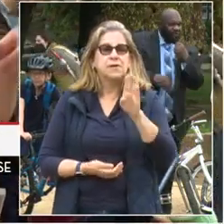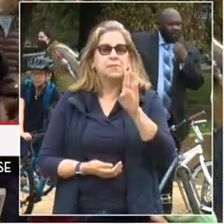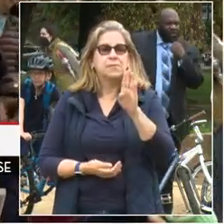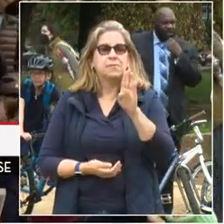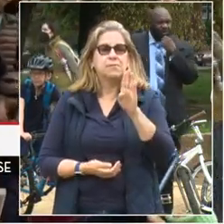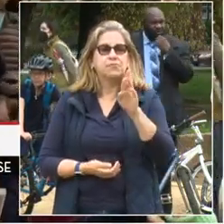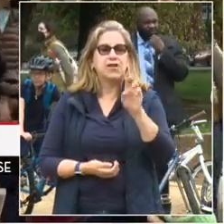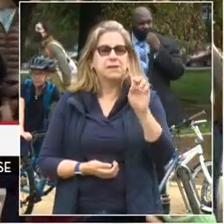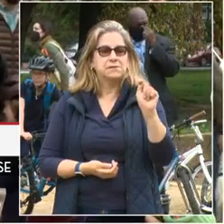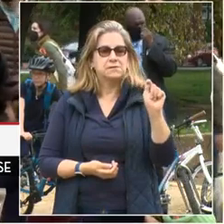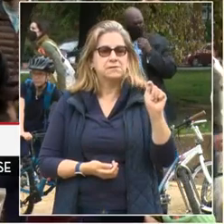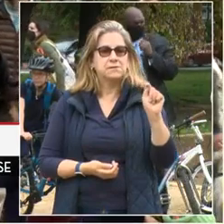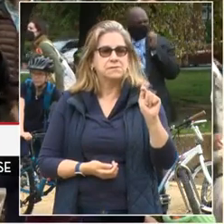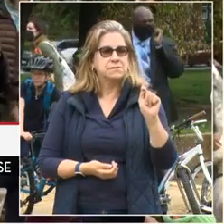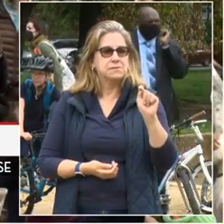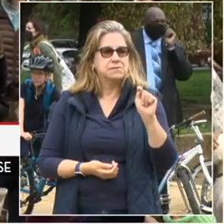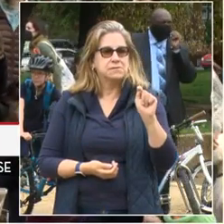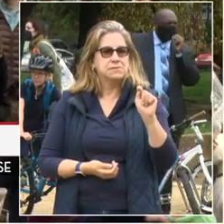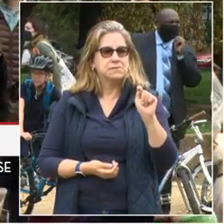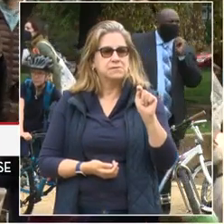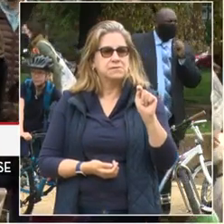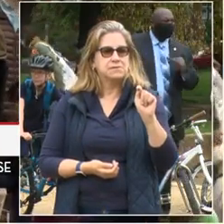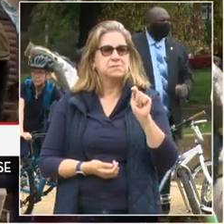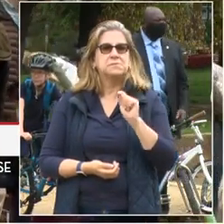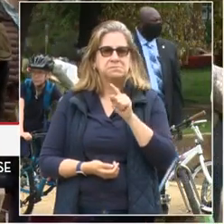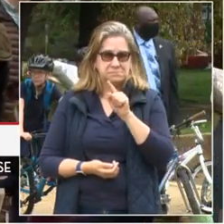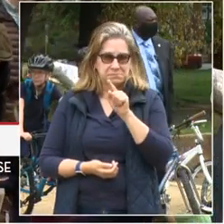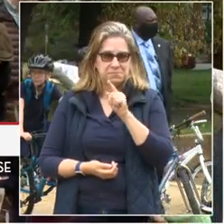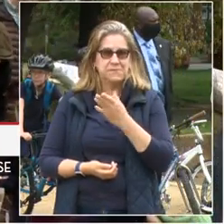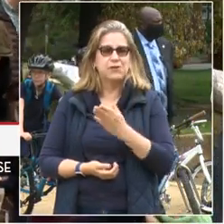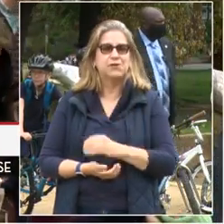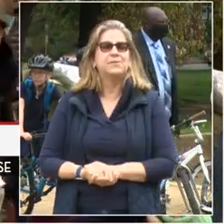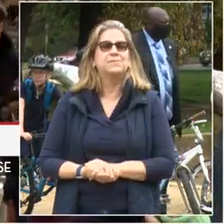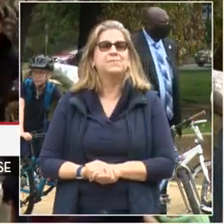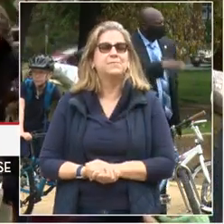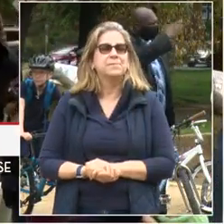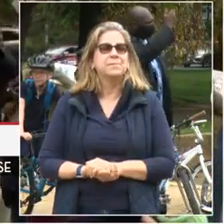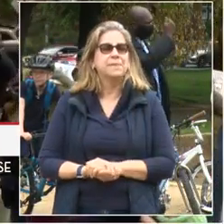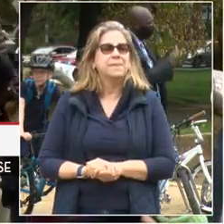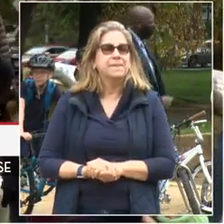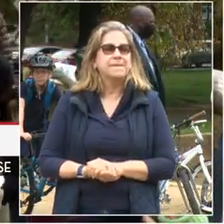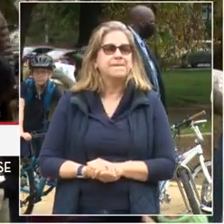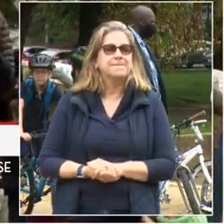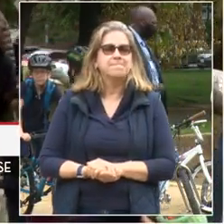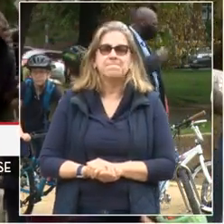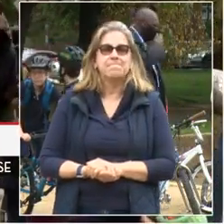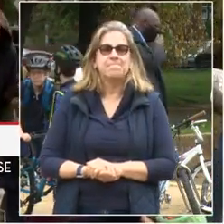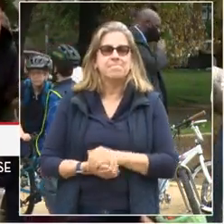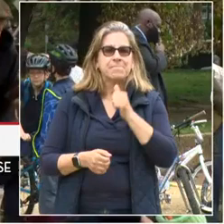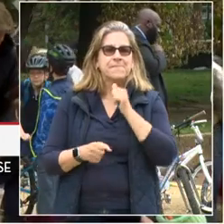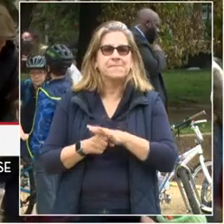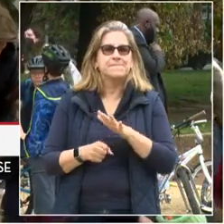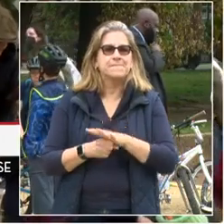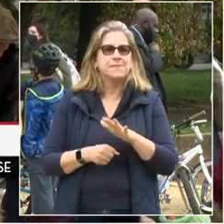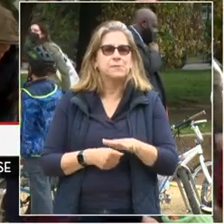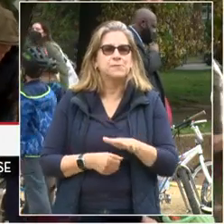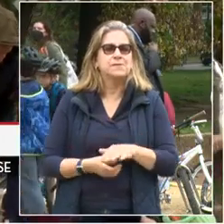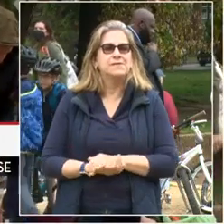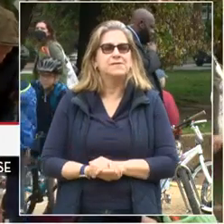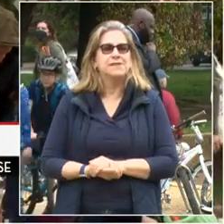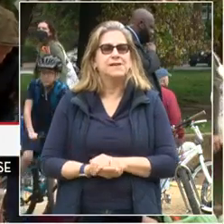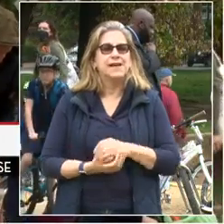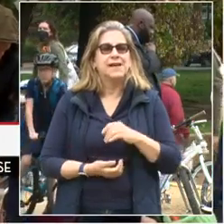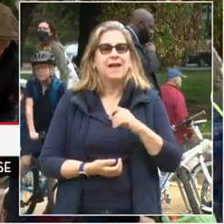All right, yeah, thank you. Thank you for holding it down. How about Basis? I know there's some Basis folks. Apple Tree?